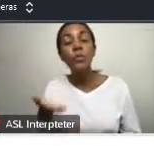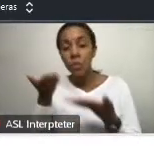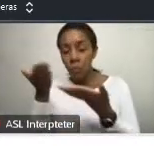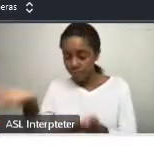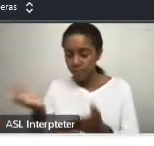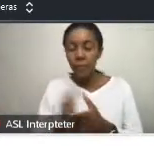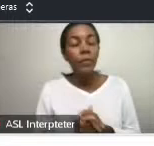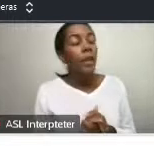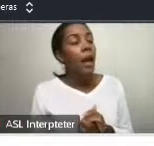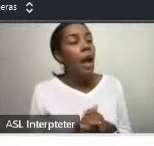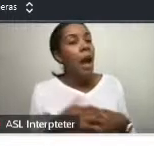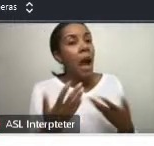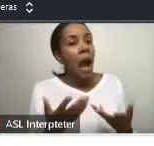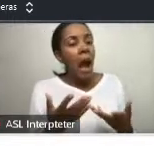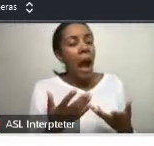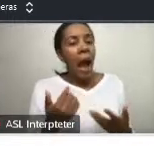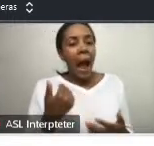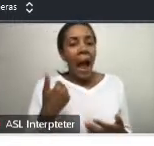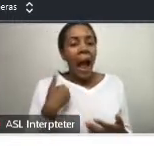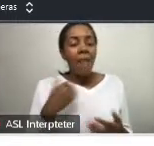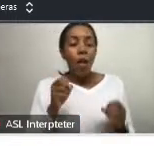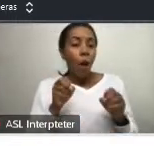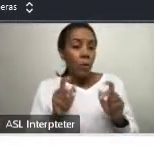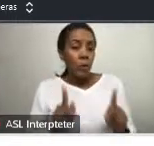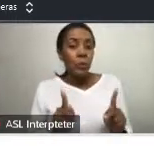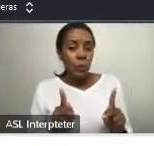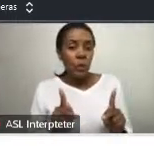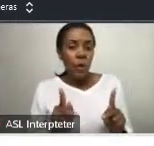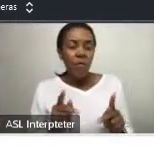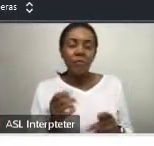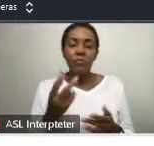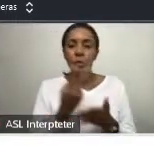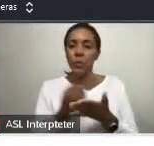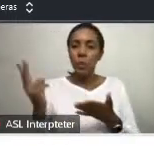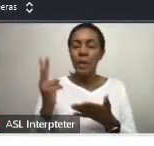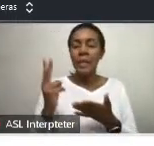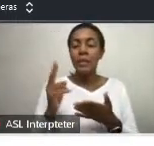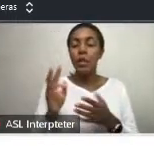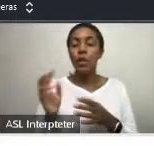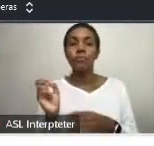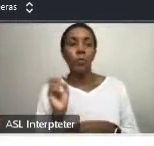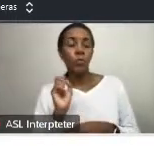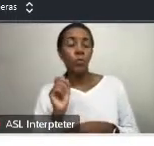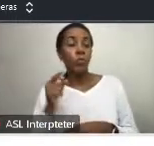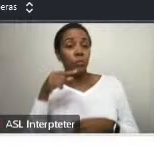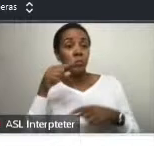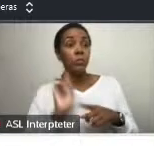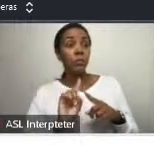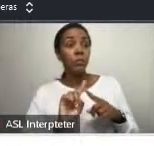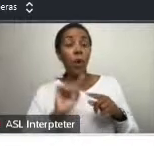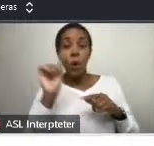Look, colleagues, I had an opportunity over the last 2 weeks to go by there, and I'm no